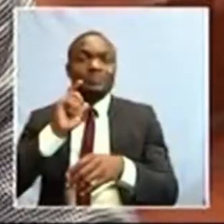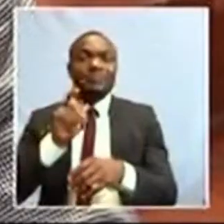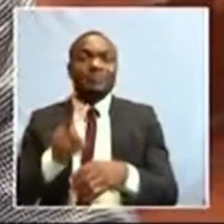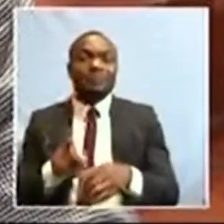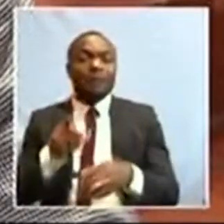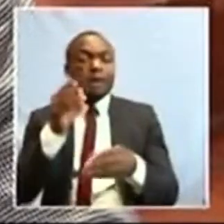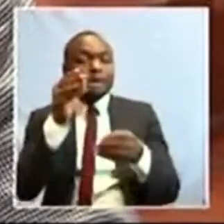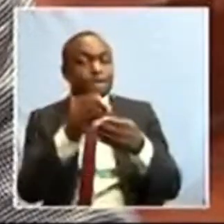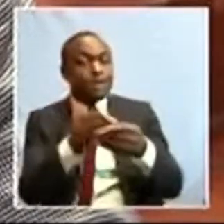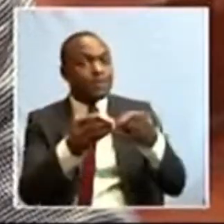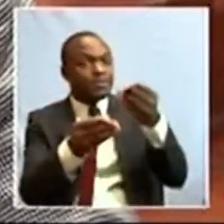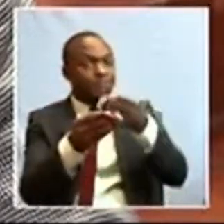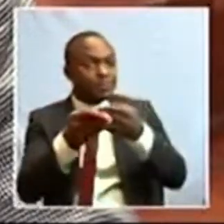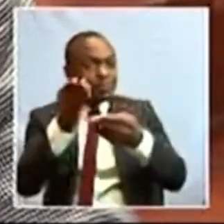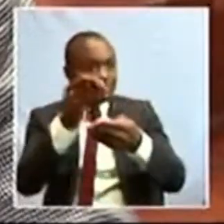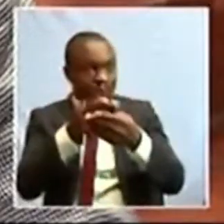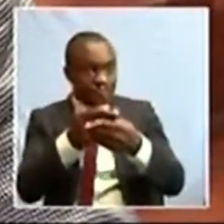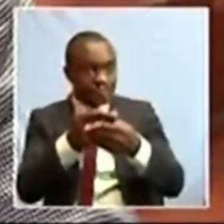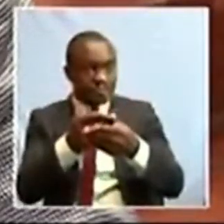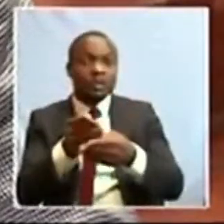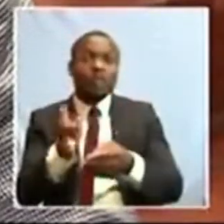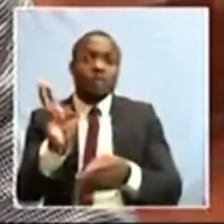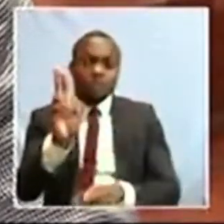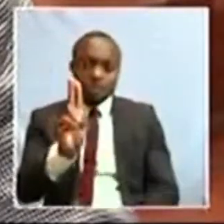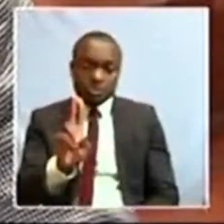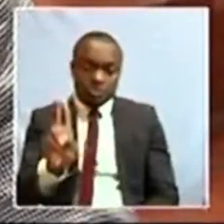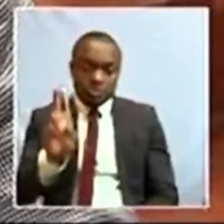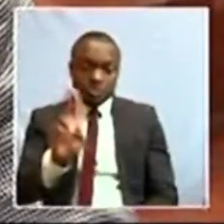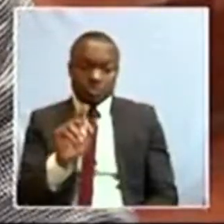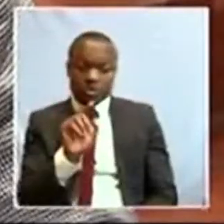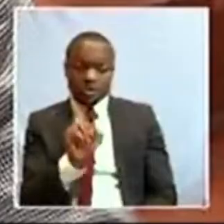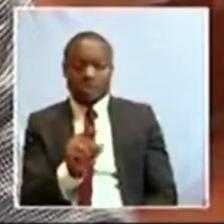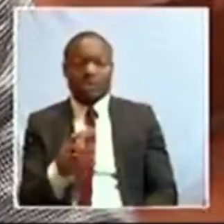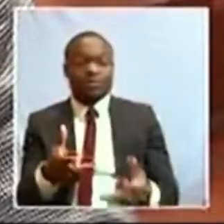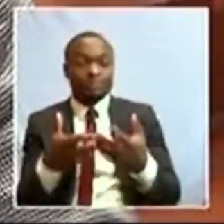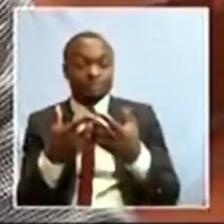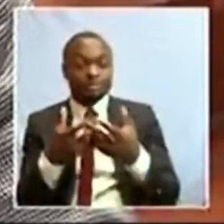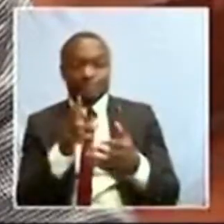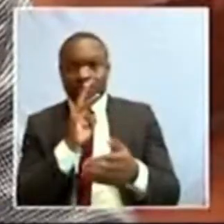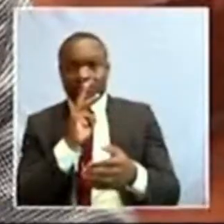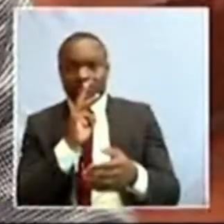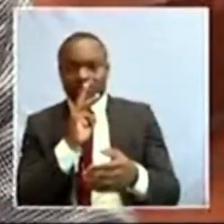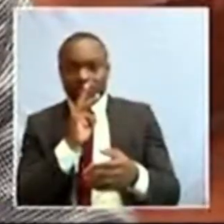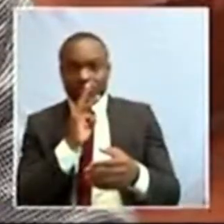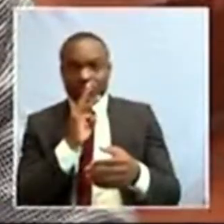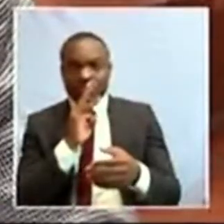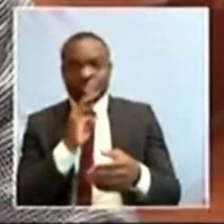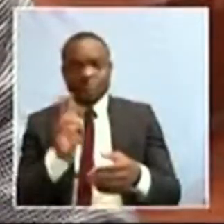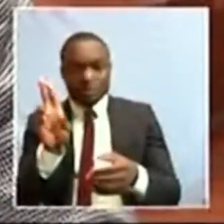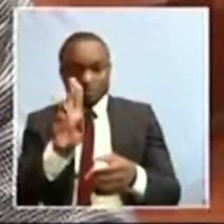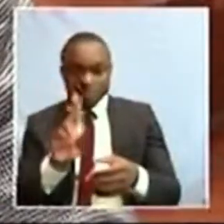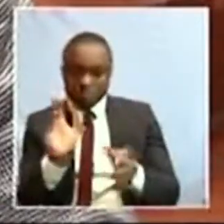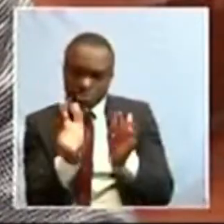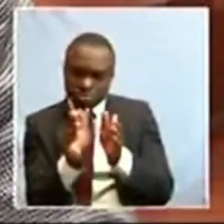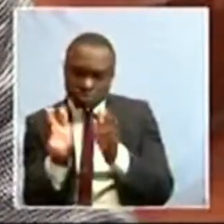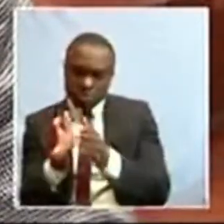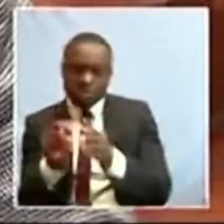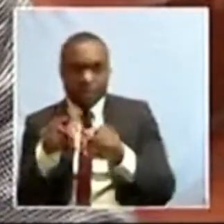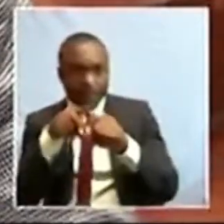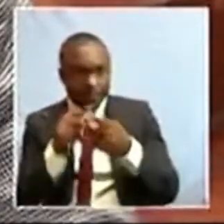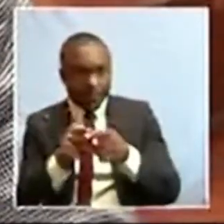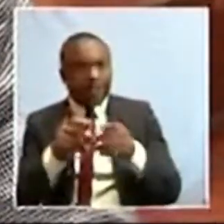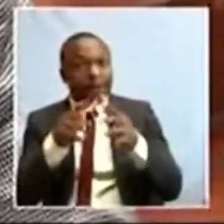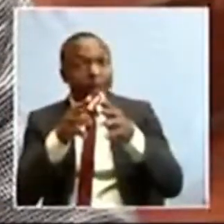make contributions towards operation and maintenance of the facilities. We should go towards minor repairs. And then when it comes to major repairs,